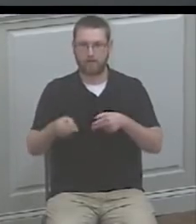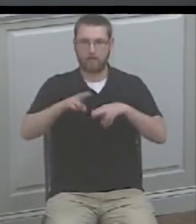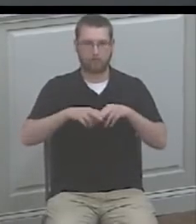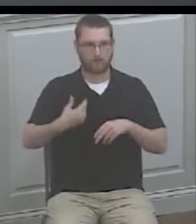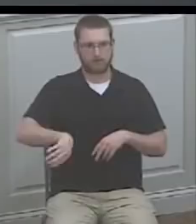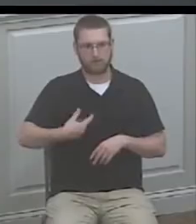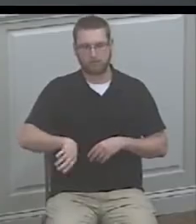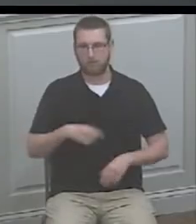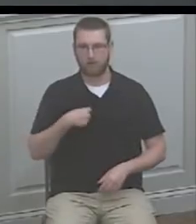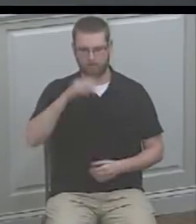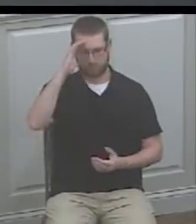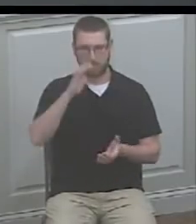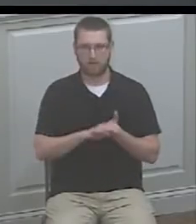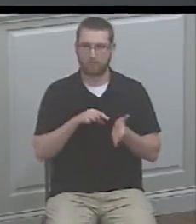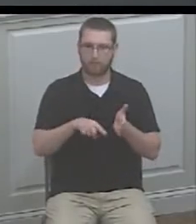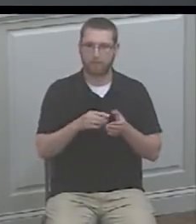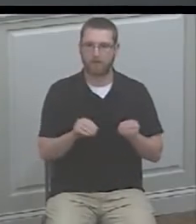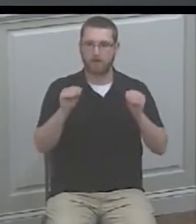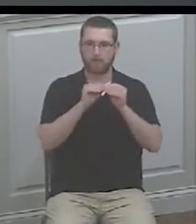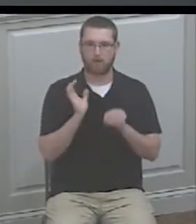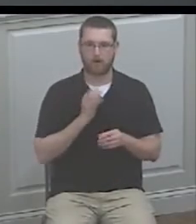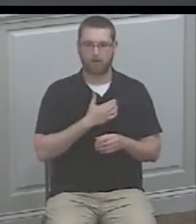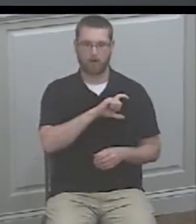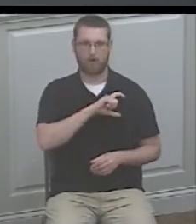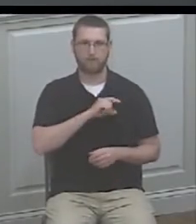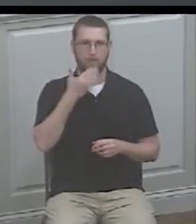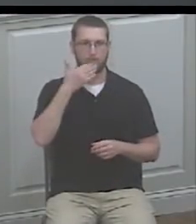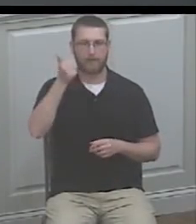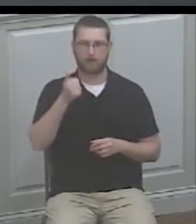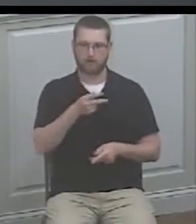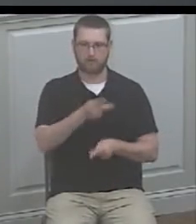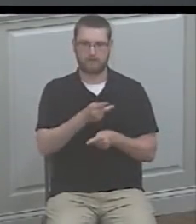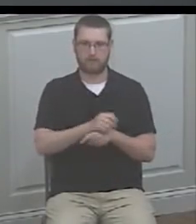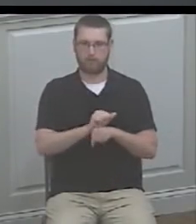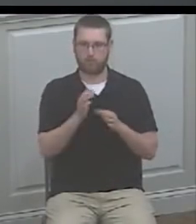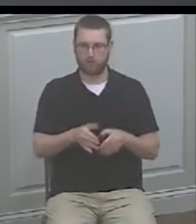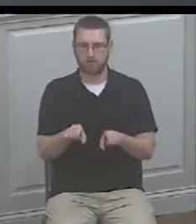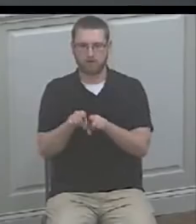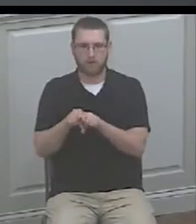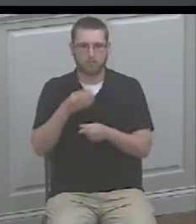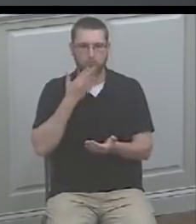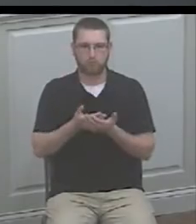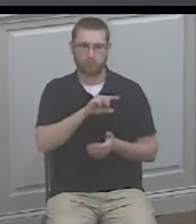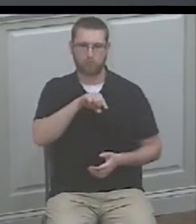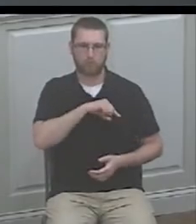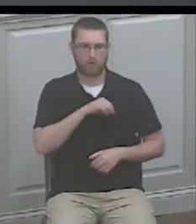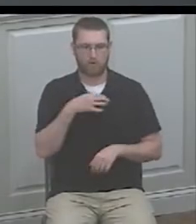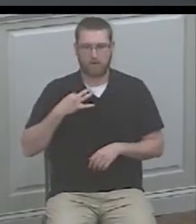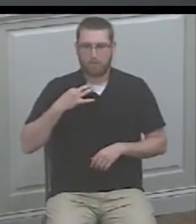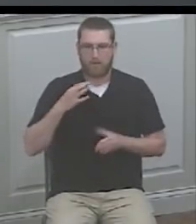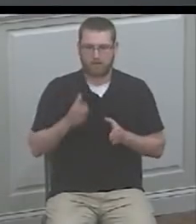pay. I do believe that an increase in pay for our officers will result in much better employee retention, as well as better quality of applicants who want to be police